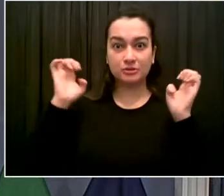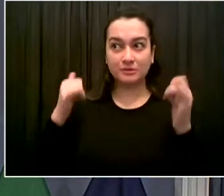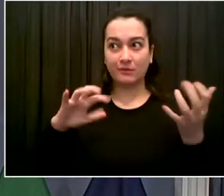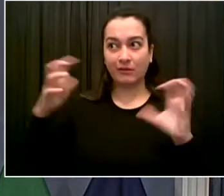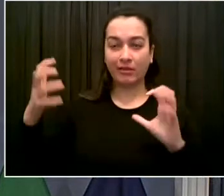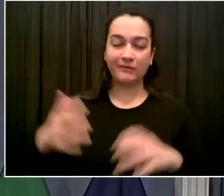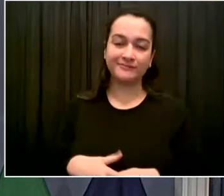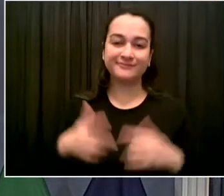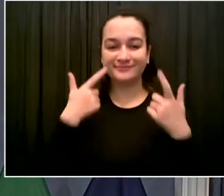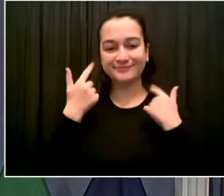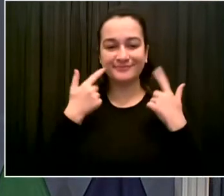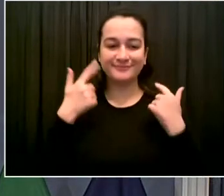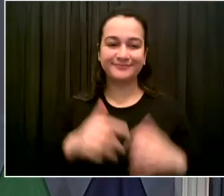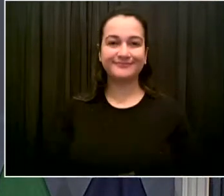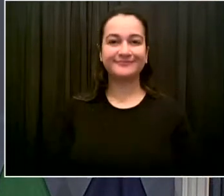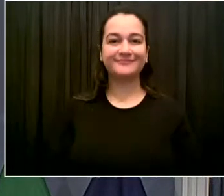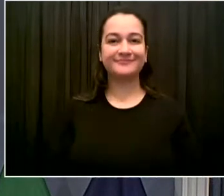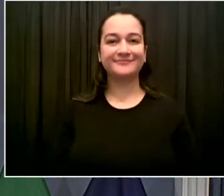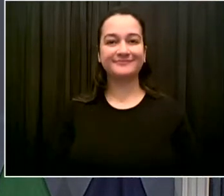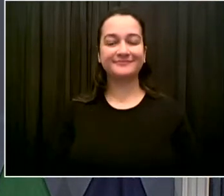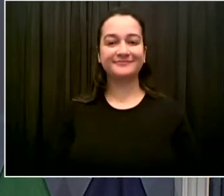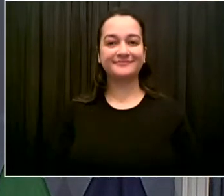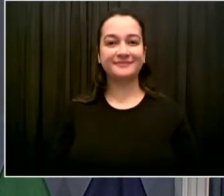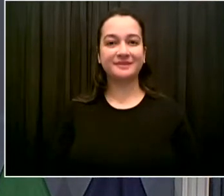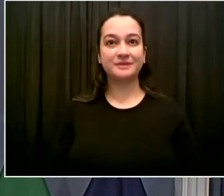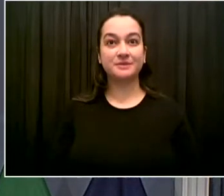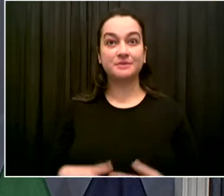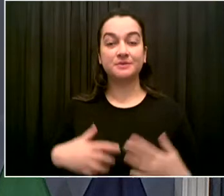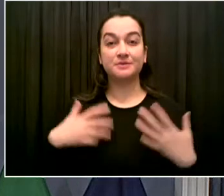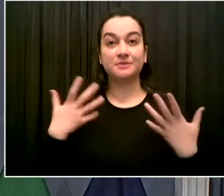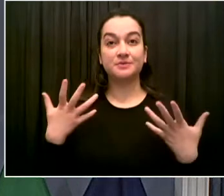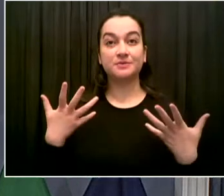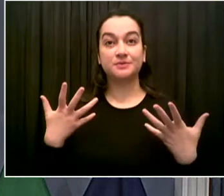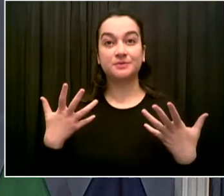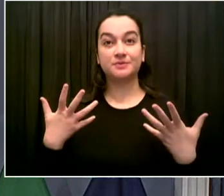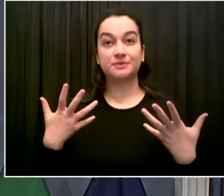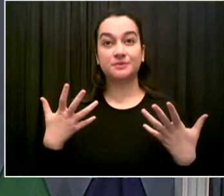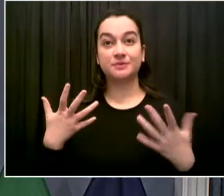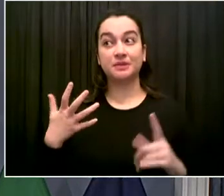Guys, it wasn't that hard a question. I could have handled it.